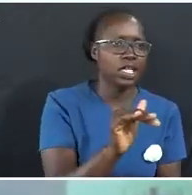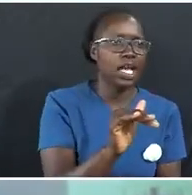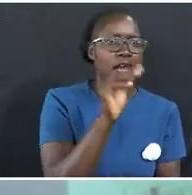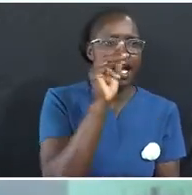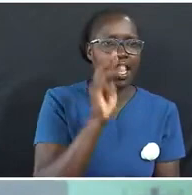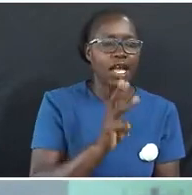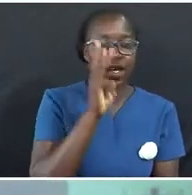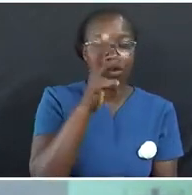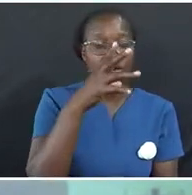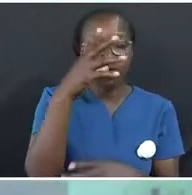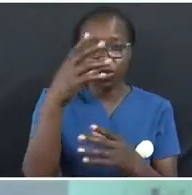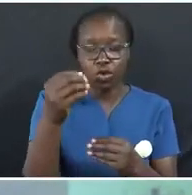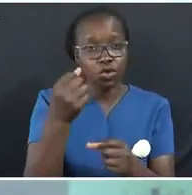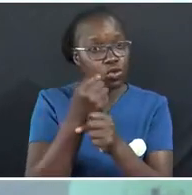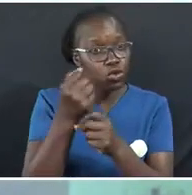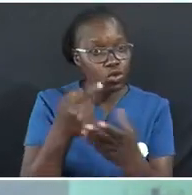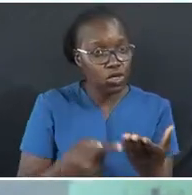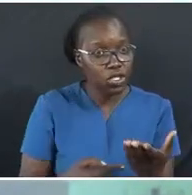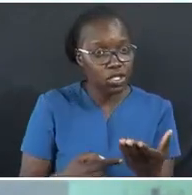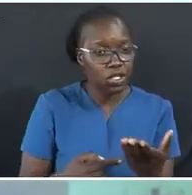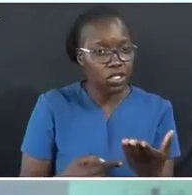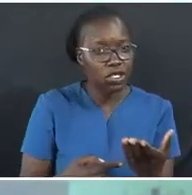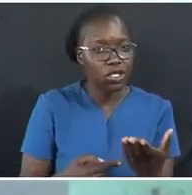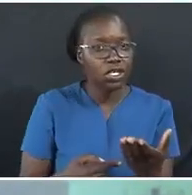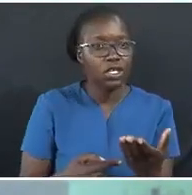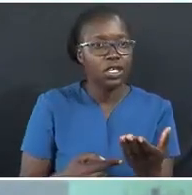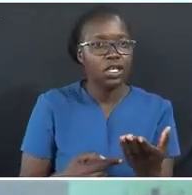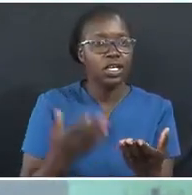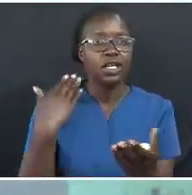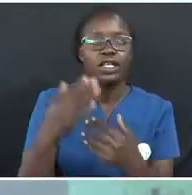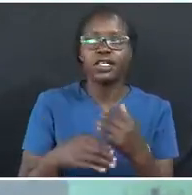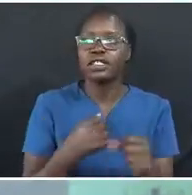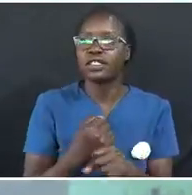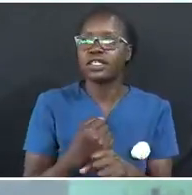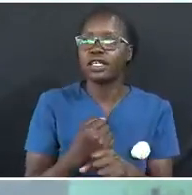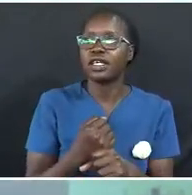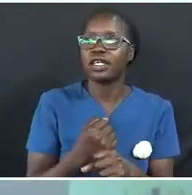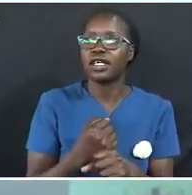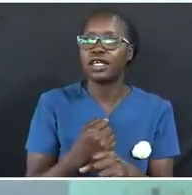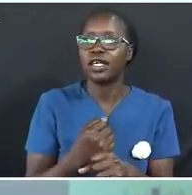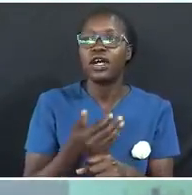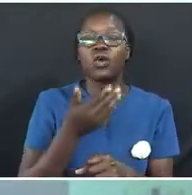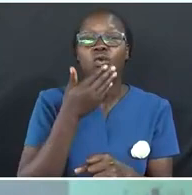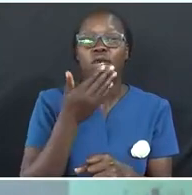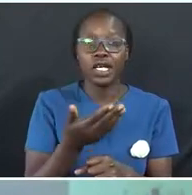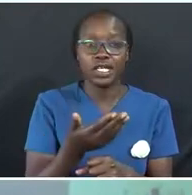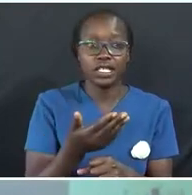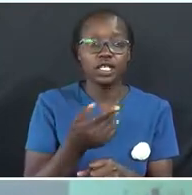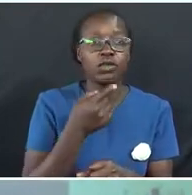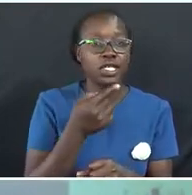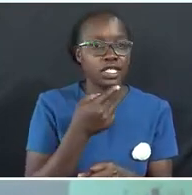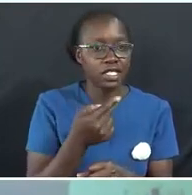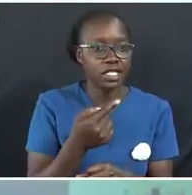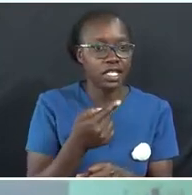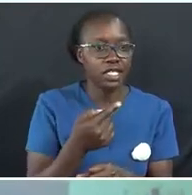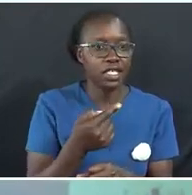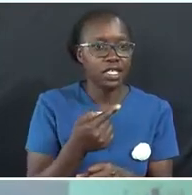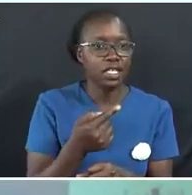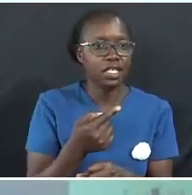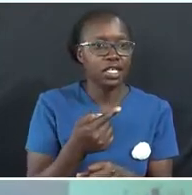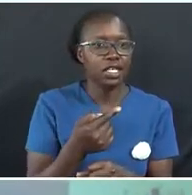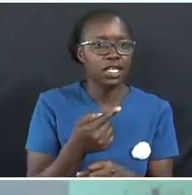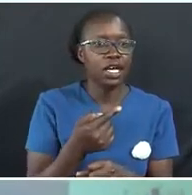go to do what? Last year, we answered that question by saying, I'll